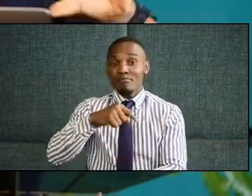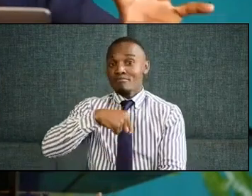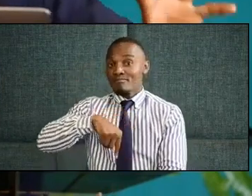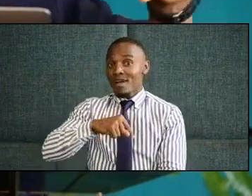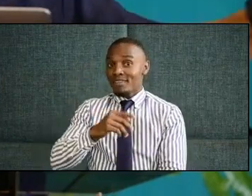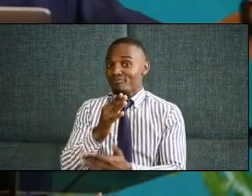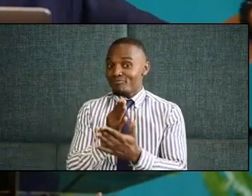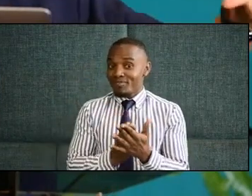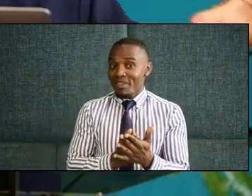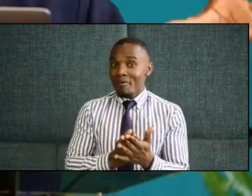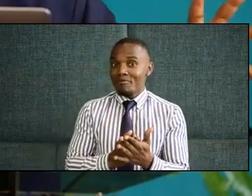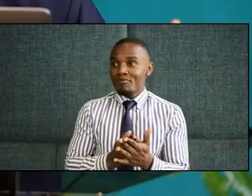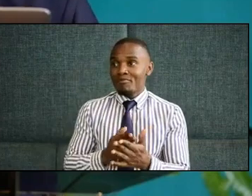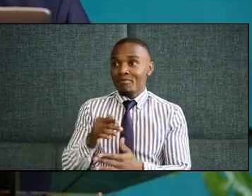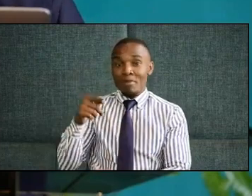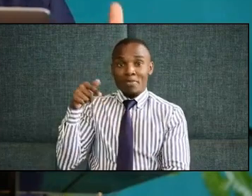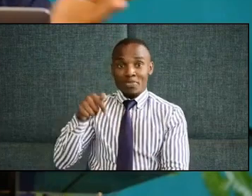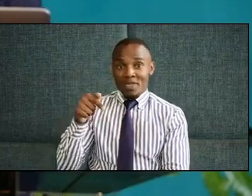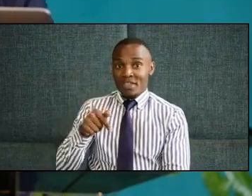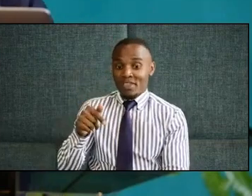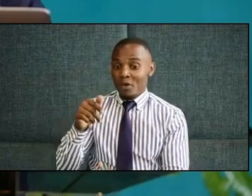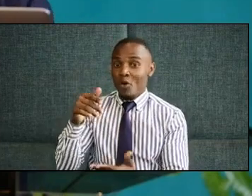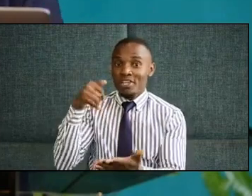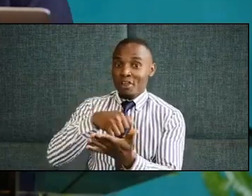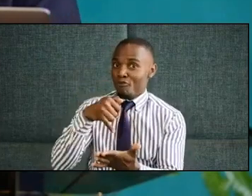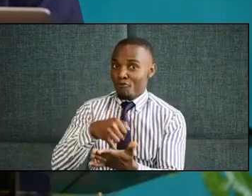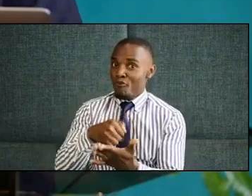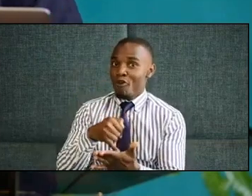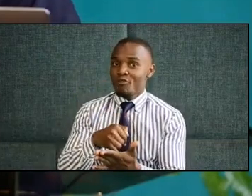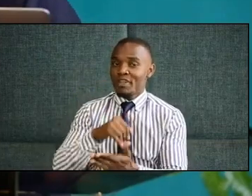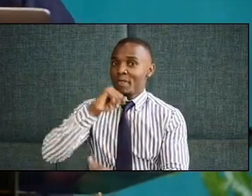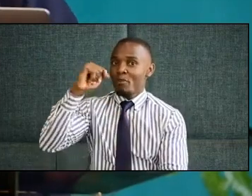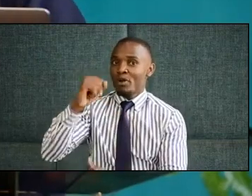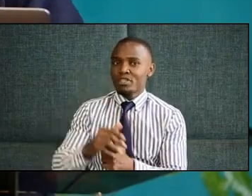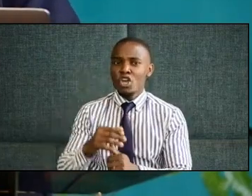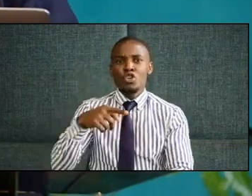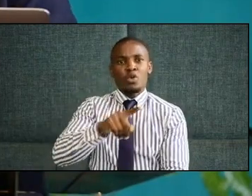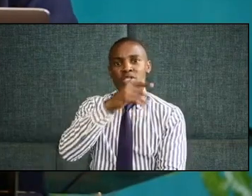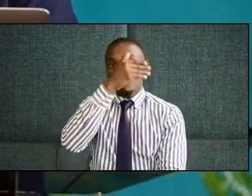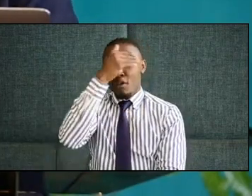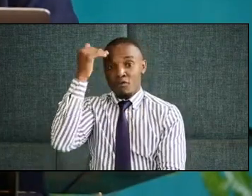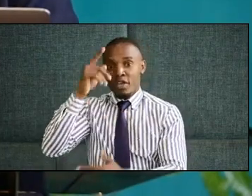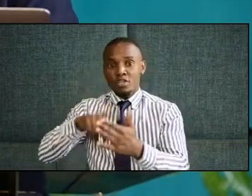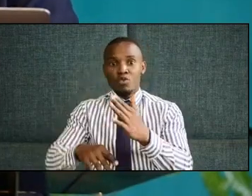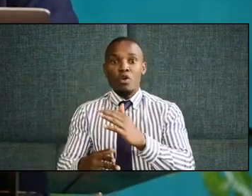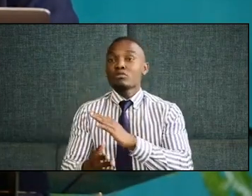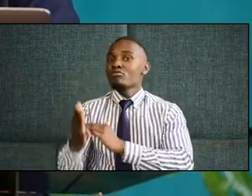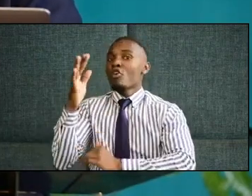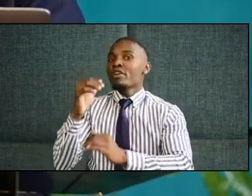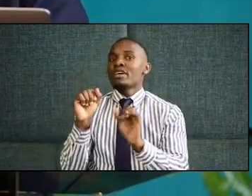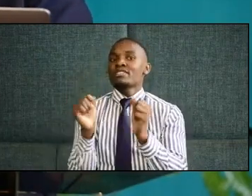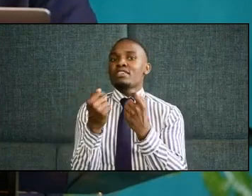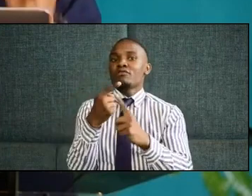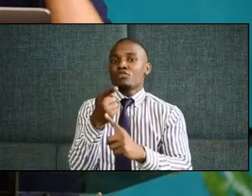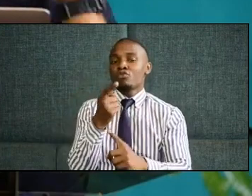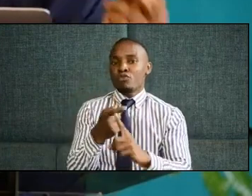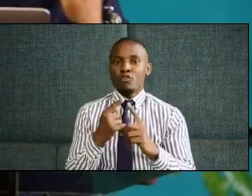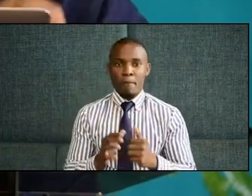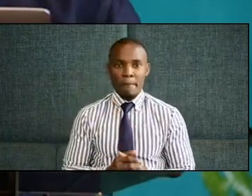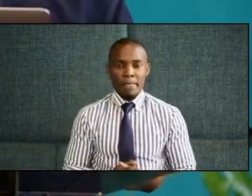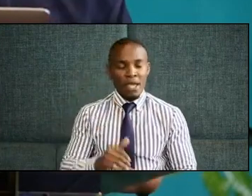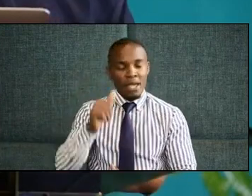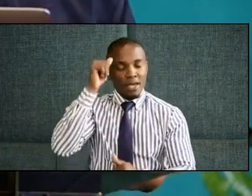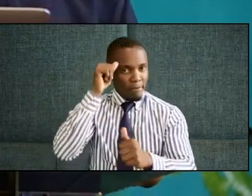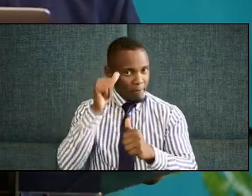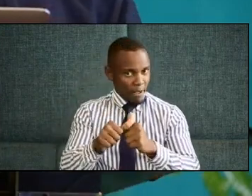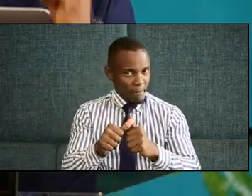are key actors in them. Hey, you have forgotten where God has taken you from.